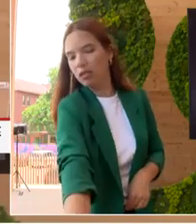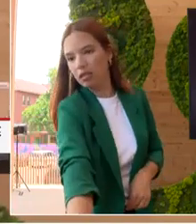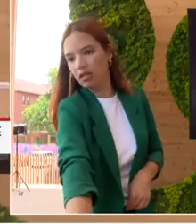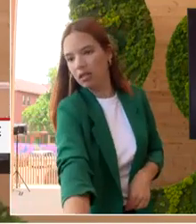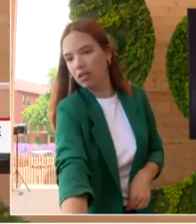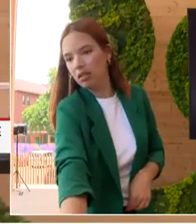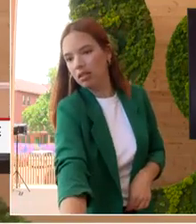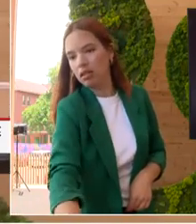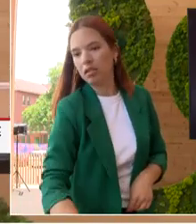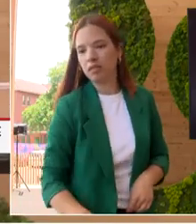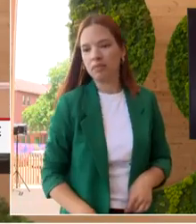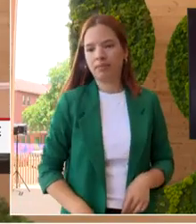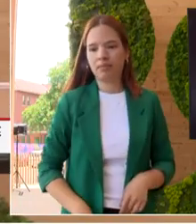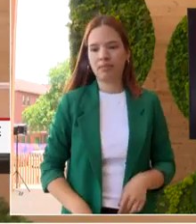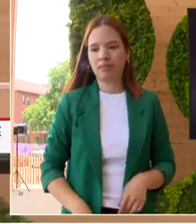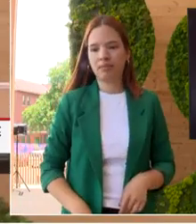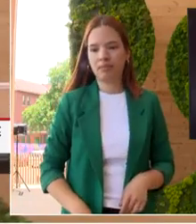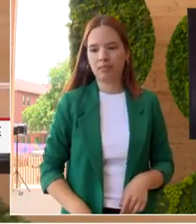Welcome.